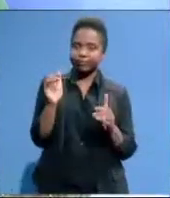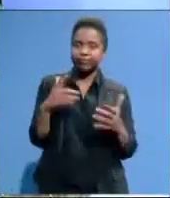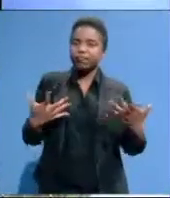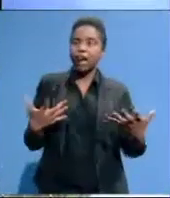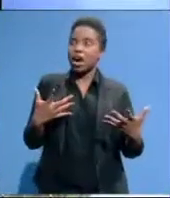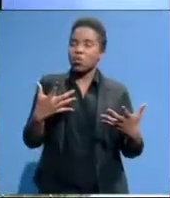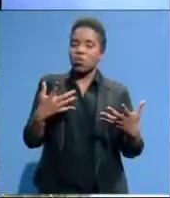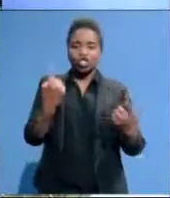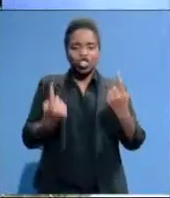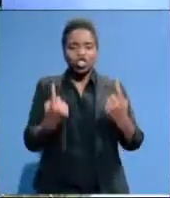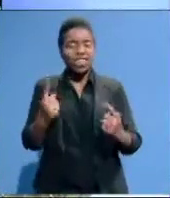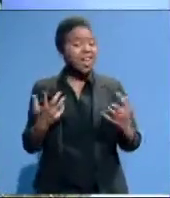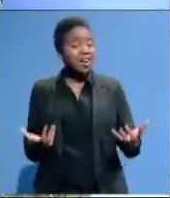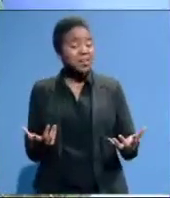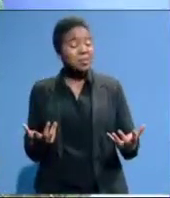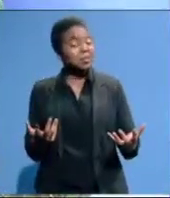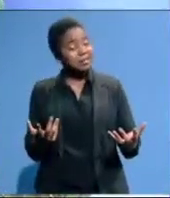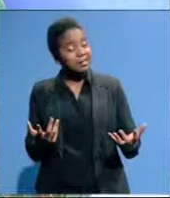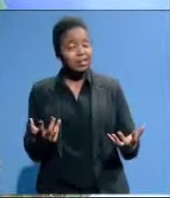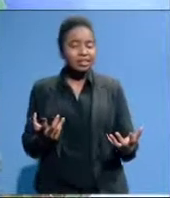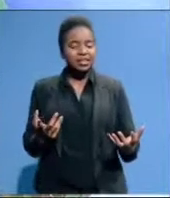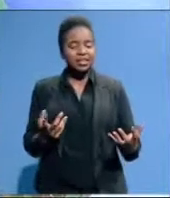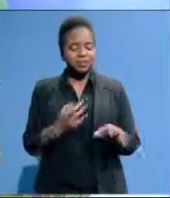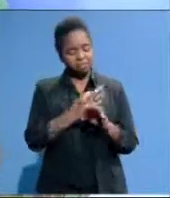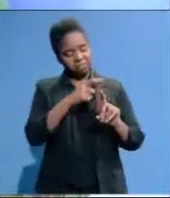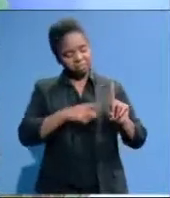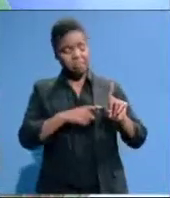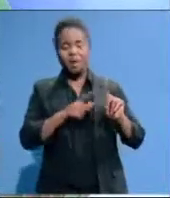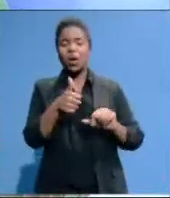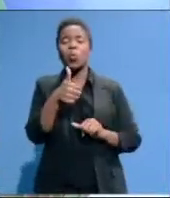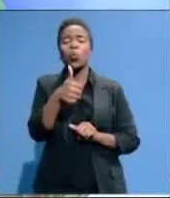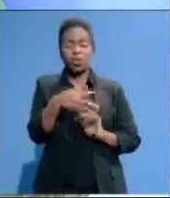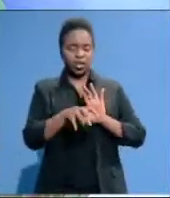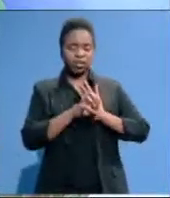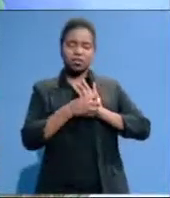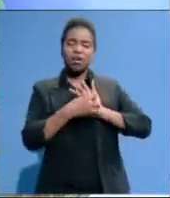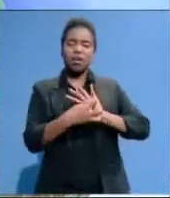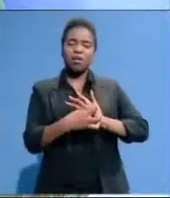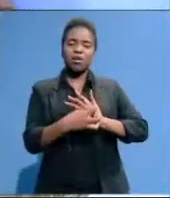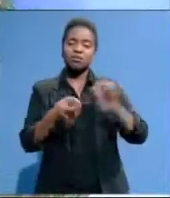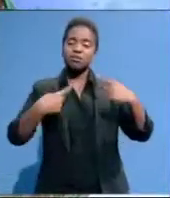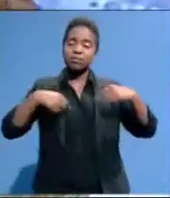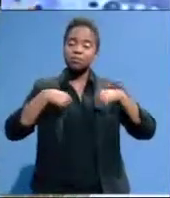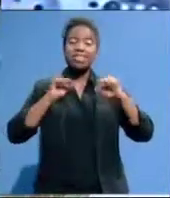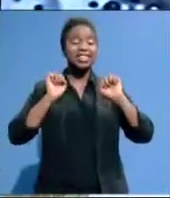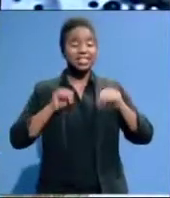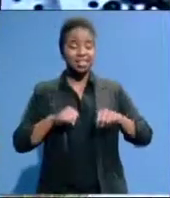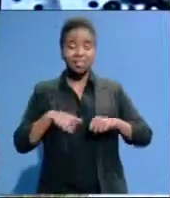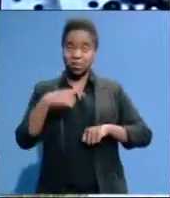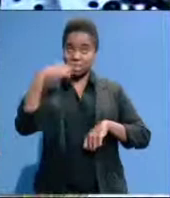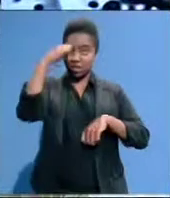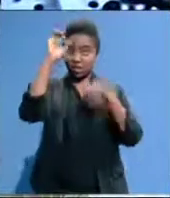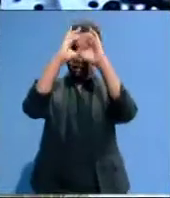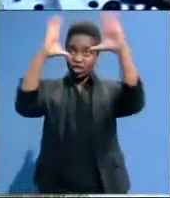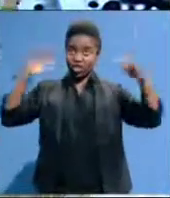do we start dealing with each other? So I think Utata, has set a very good example for us to say that you have to have a vision for your